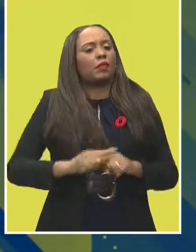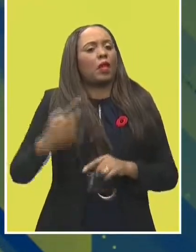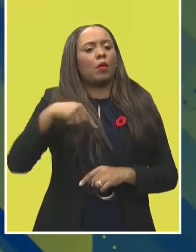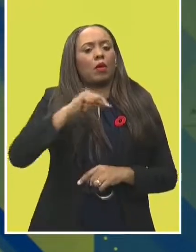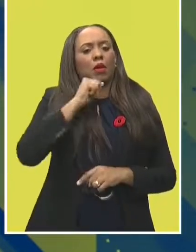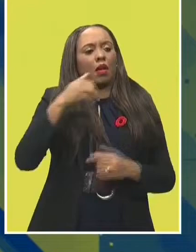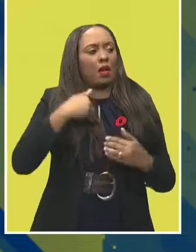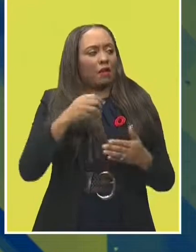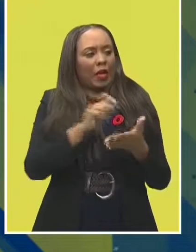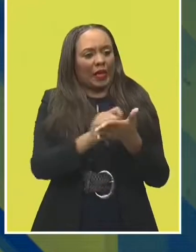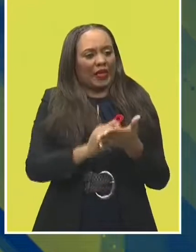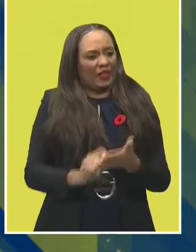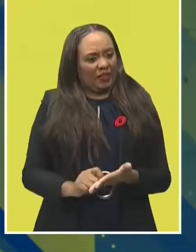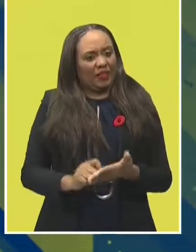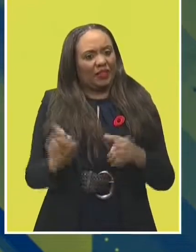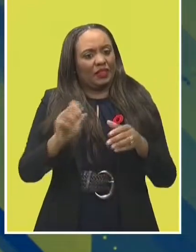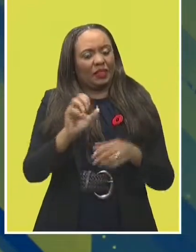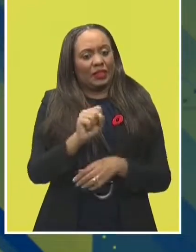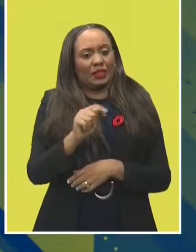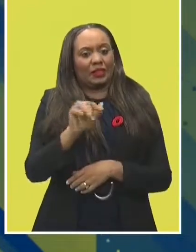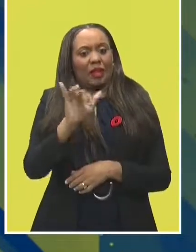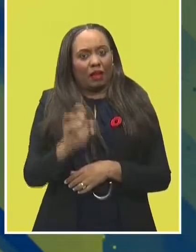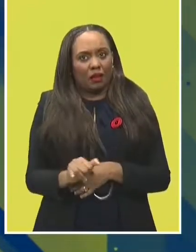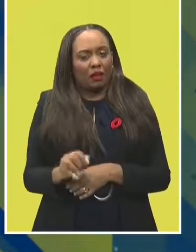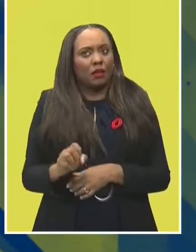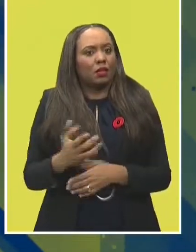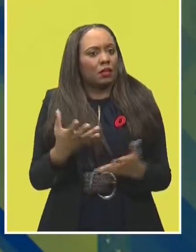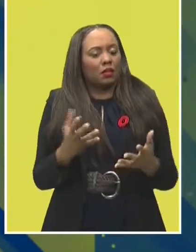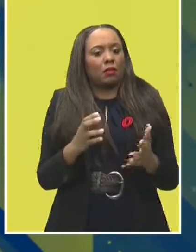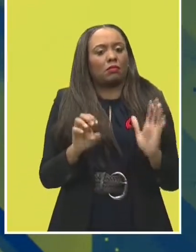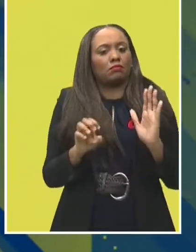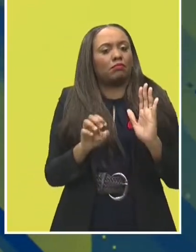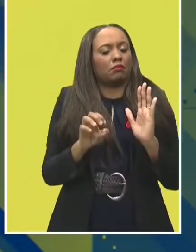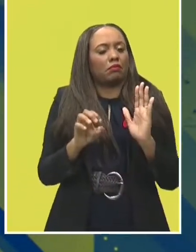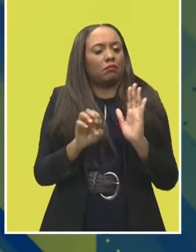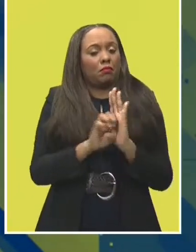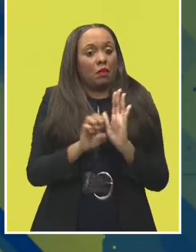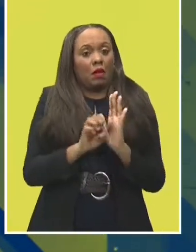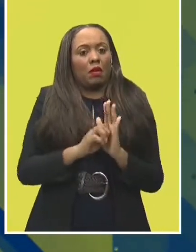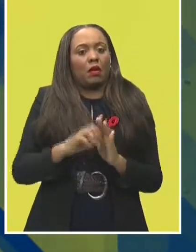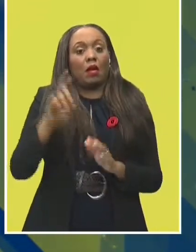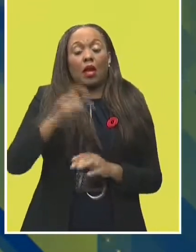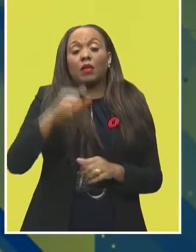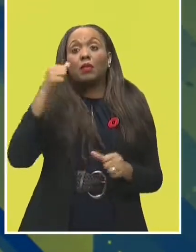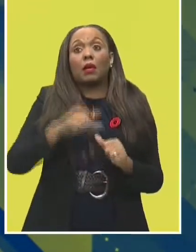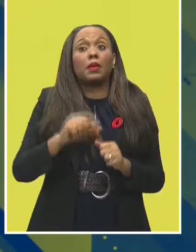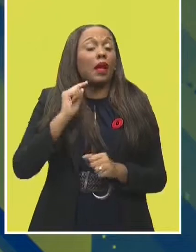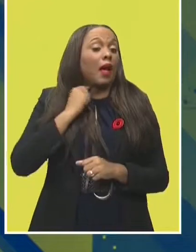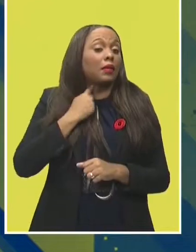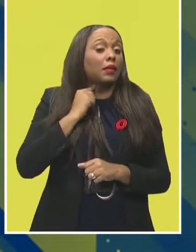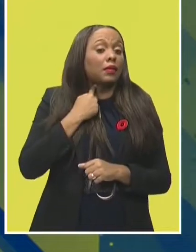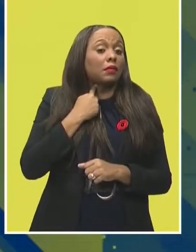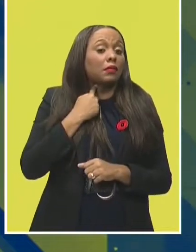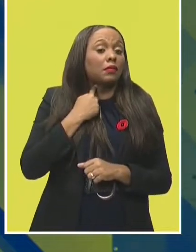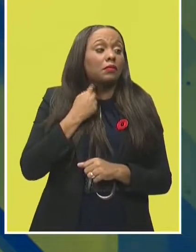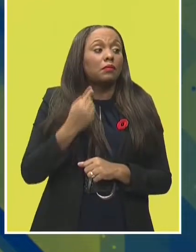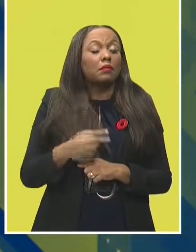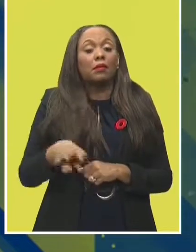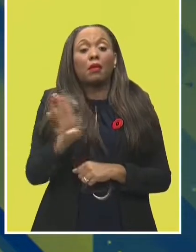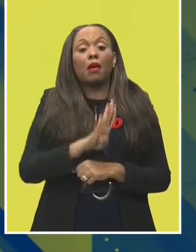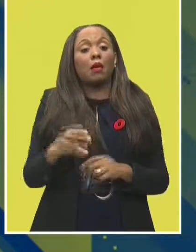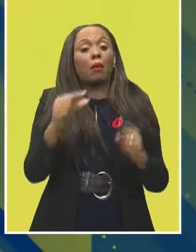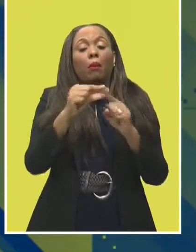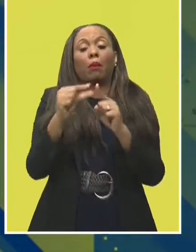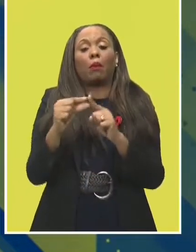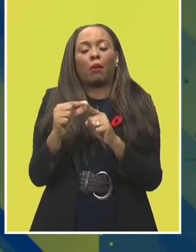Therefore, words and sentences are generally spelled as they're pronounced. Don't forget to allow for the accent. As a consequence, Bajan words are